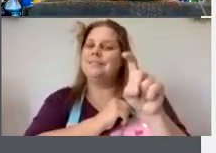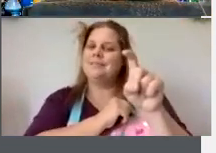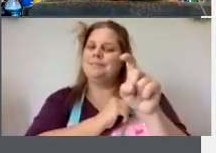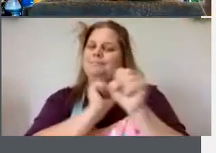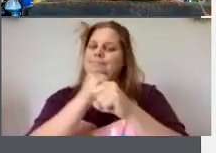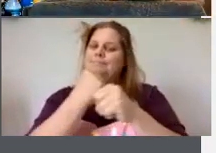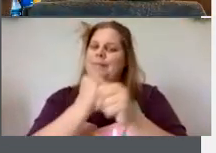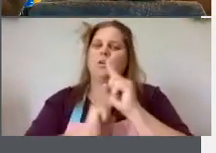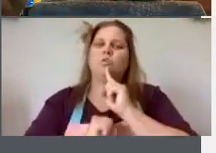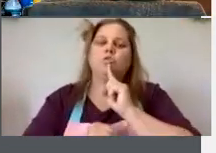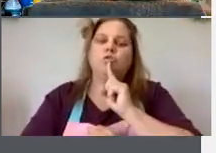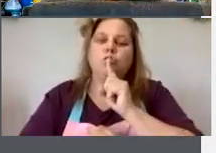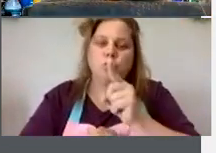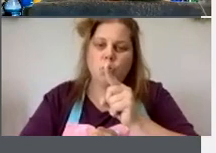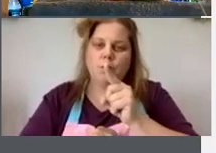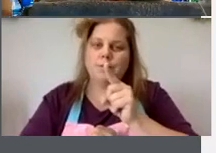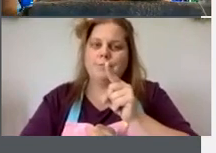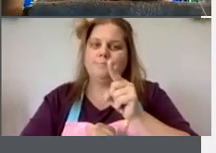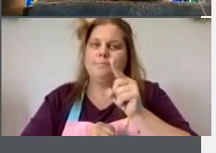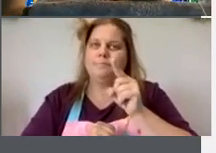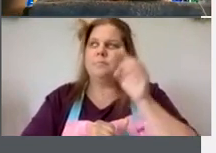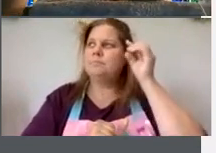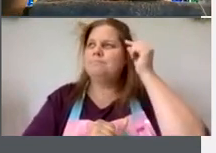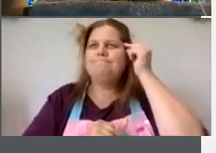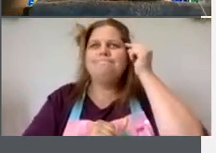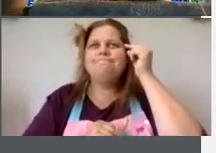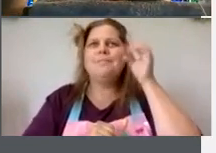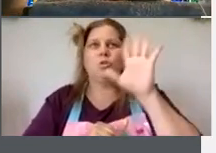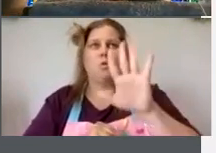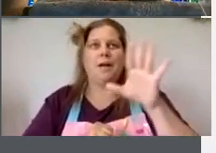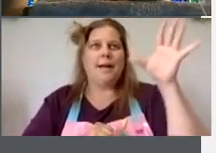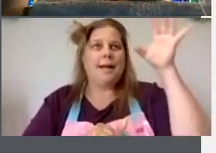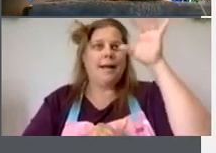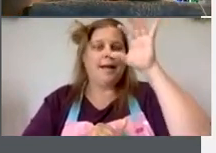sure you have it all right in your head. We're going to give our hypothesis in a bit.